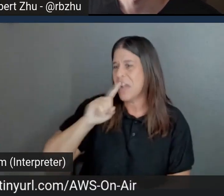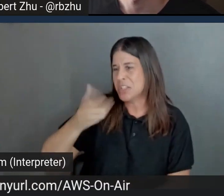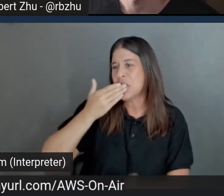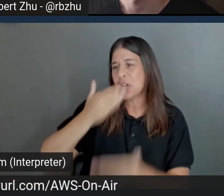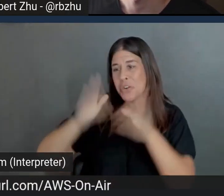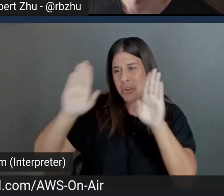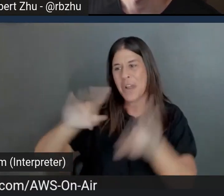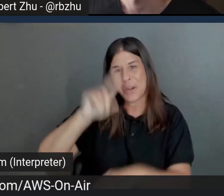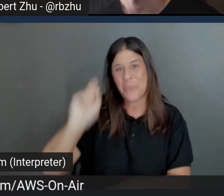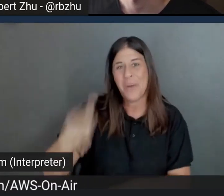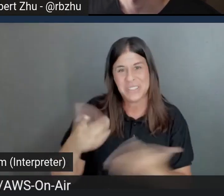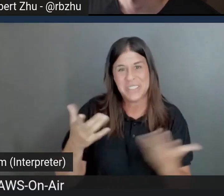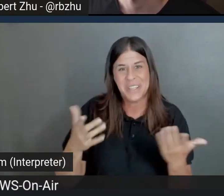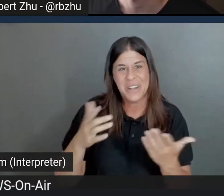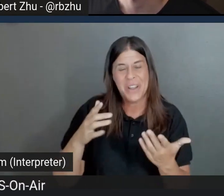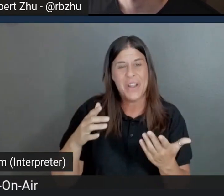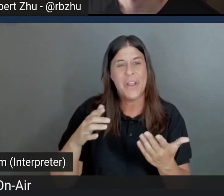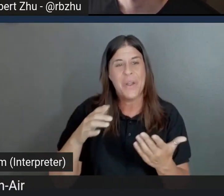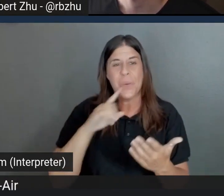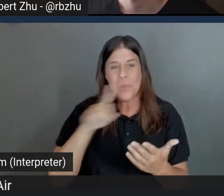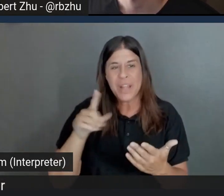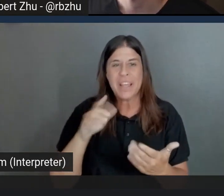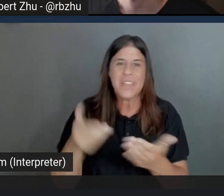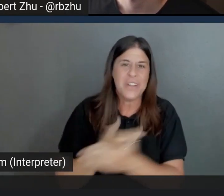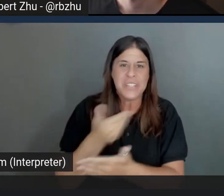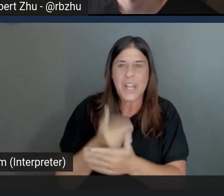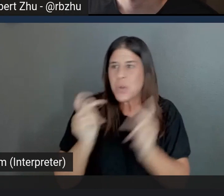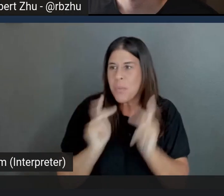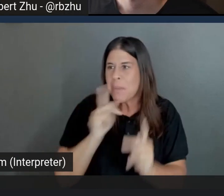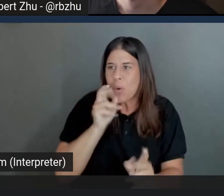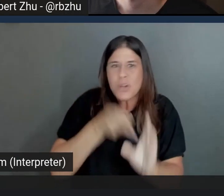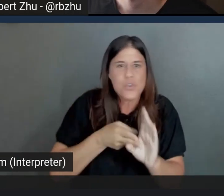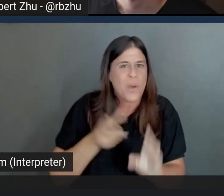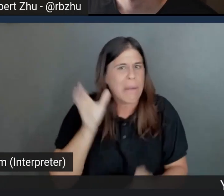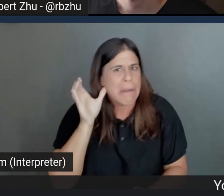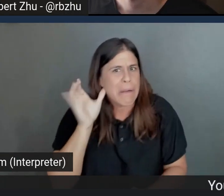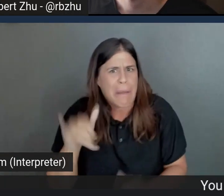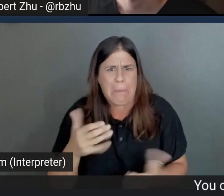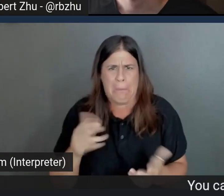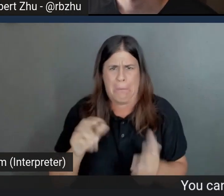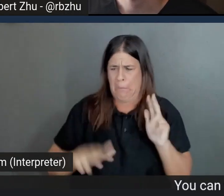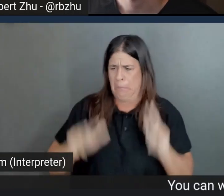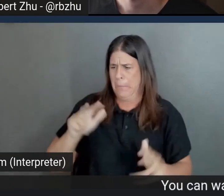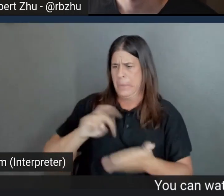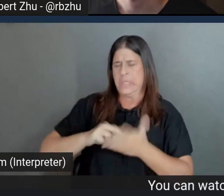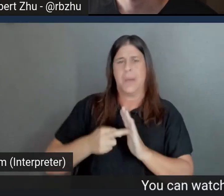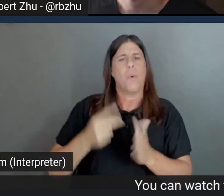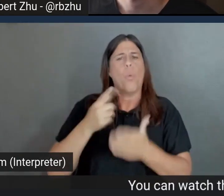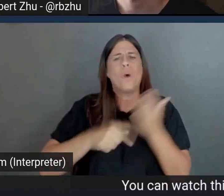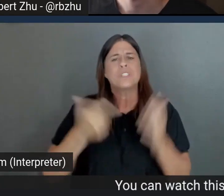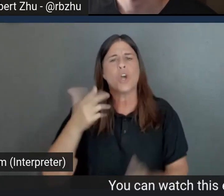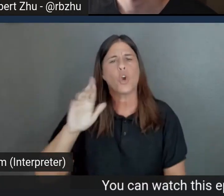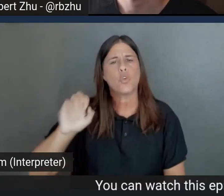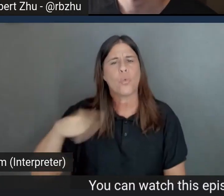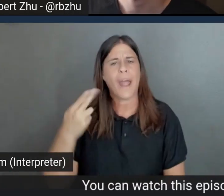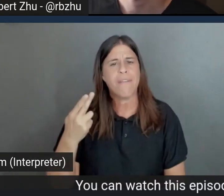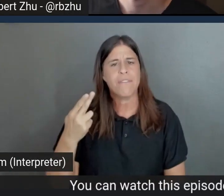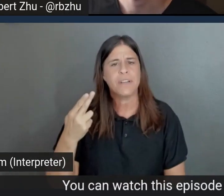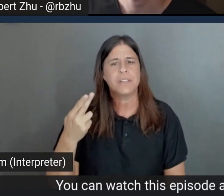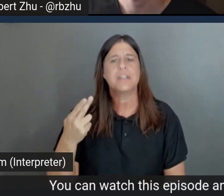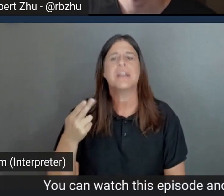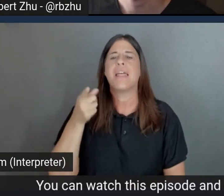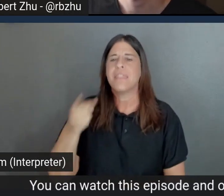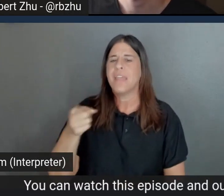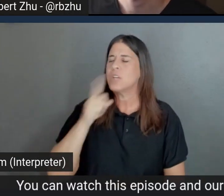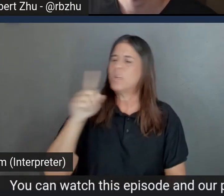question. When we get kind of frequent, like I said, they're kind of newcomers on the scenes. But I mean, this kind of first starts with what is a graph? And in a graph at its